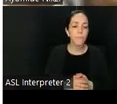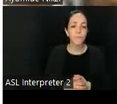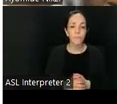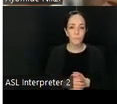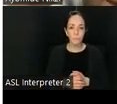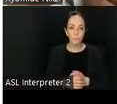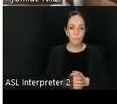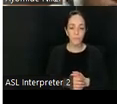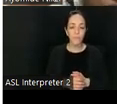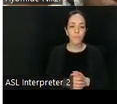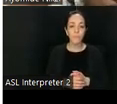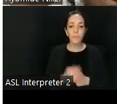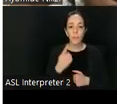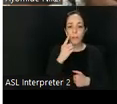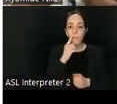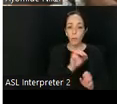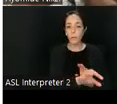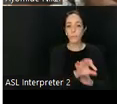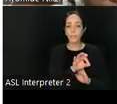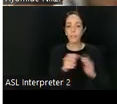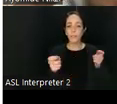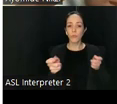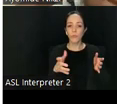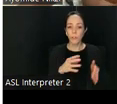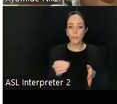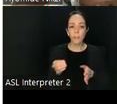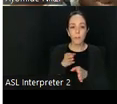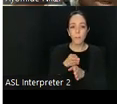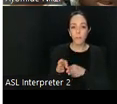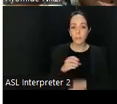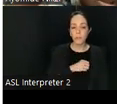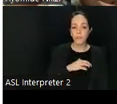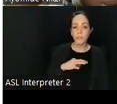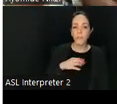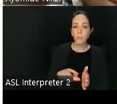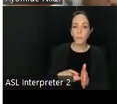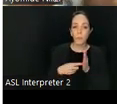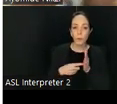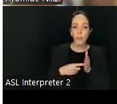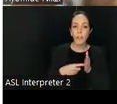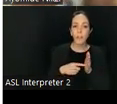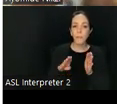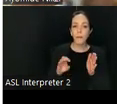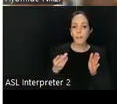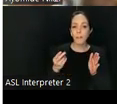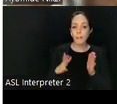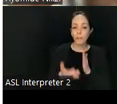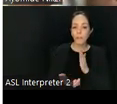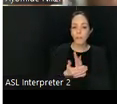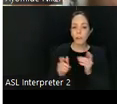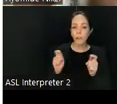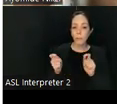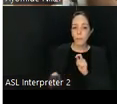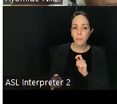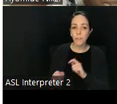appointment of a director and professional staff are required by the charter amendment. Other details are